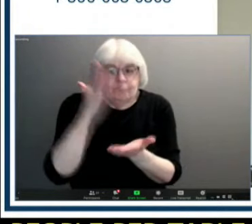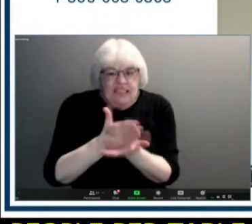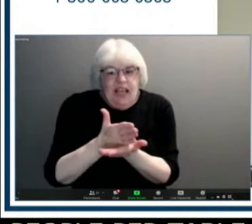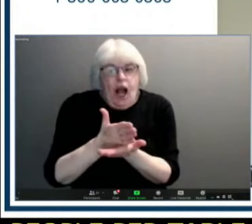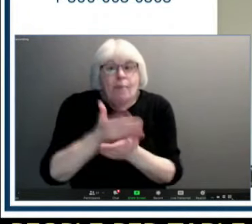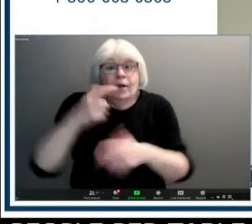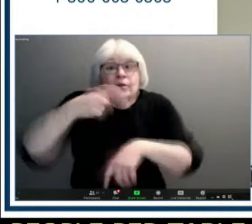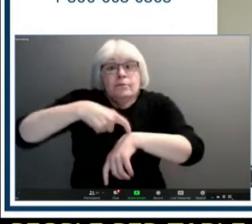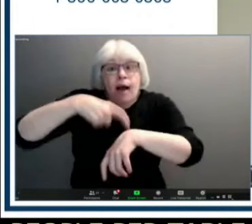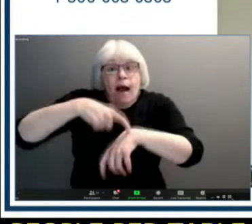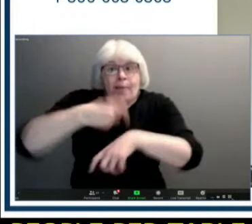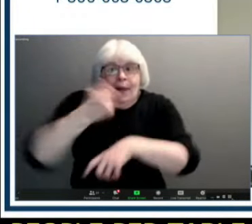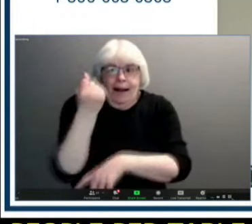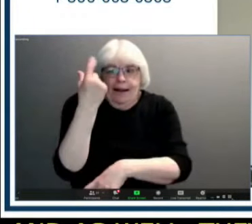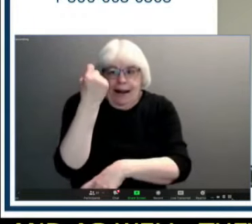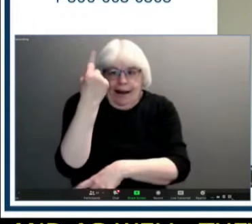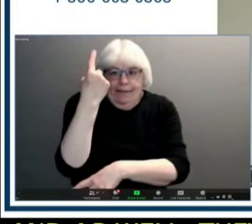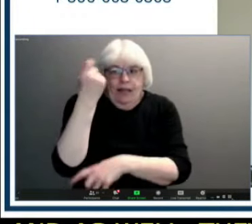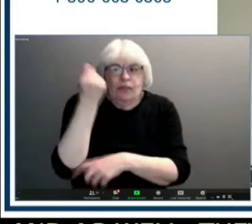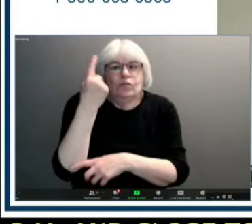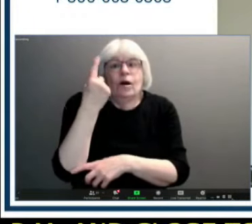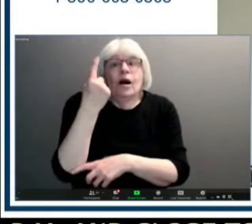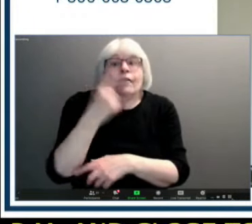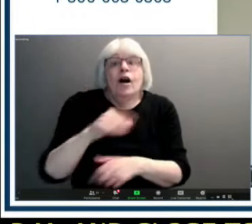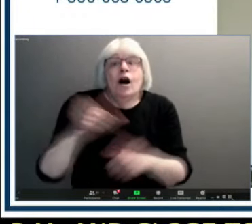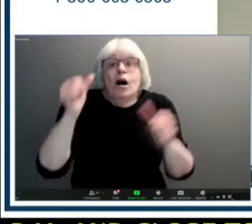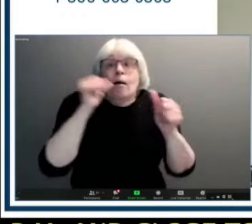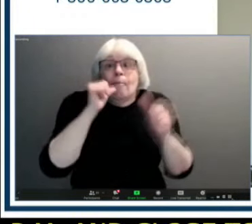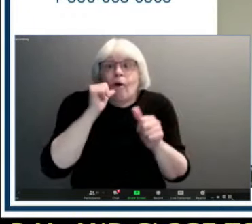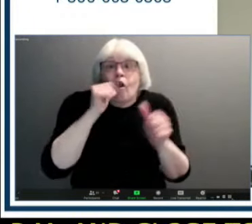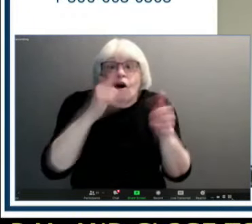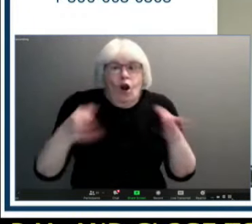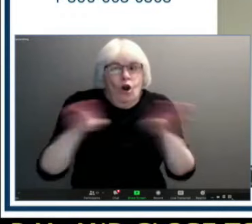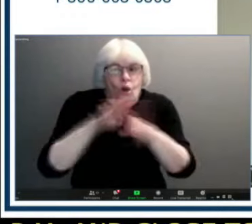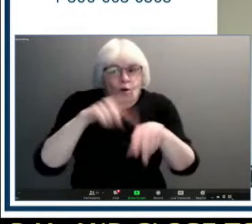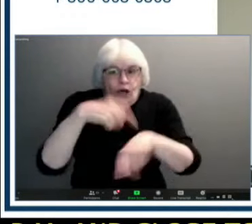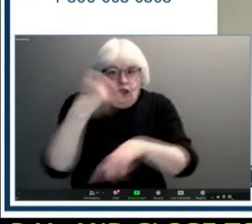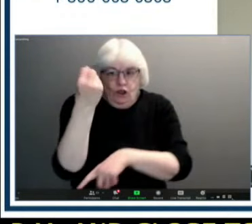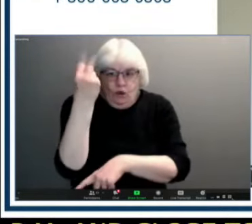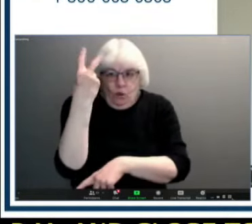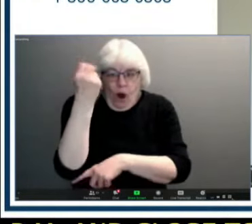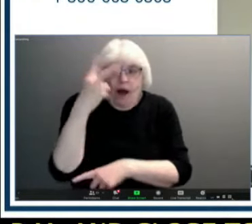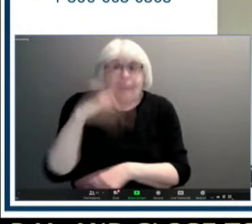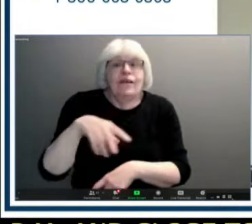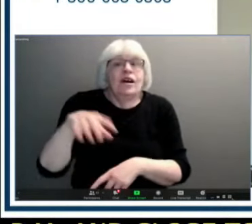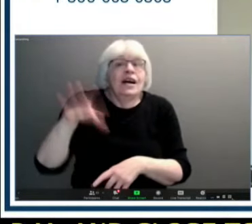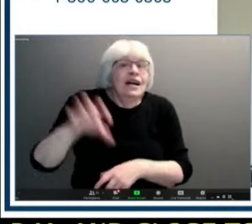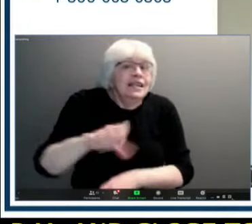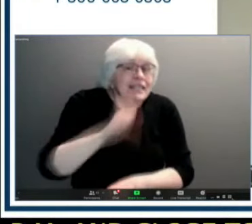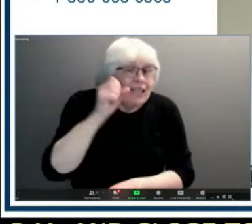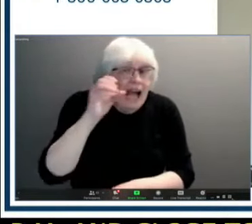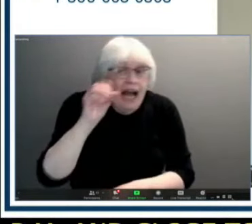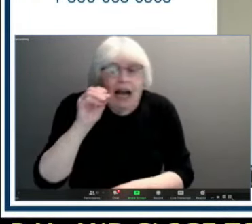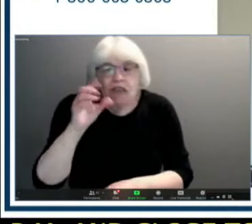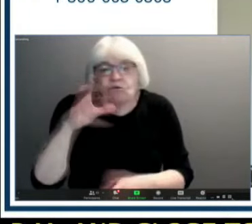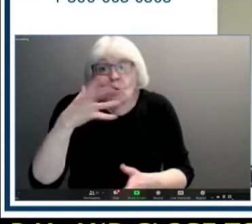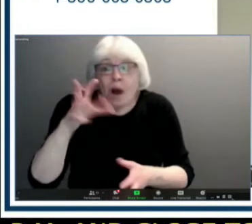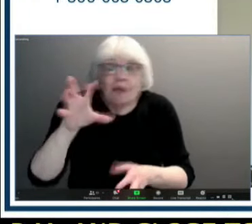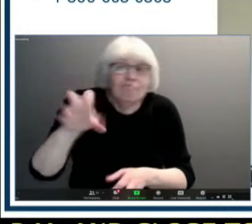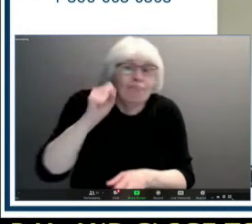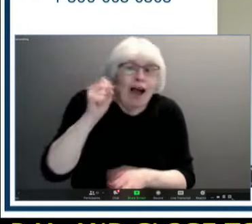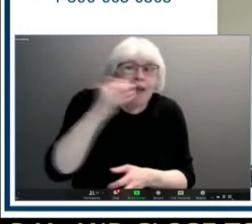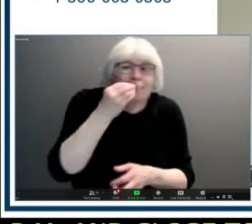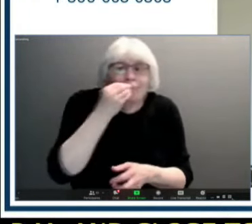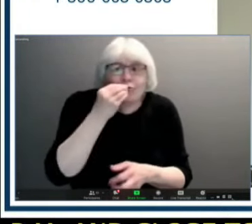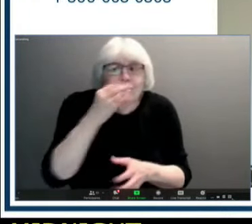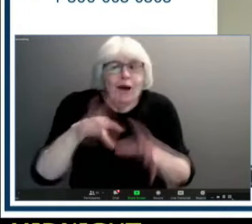at midnight, but takeout and pickup will still be allowed beyond midnight. Personal services like hair